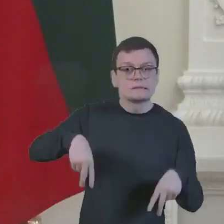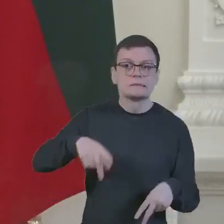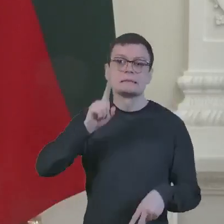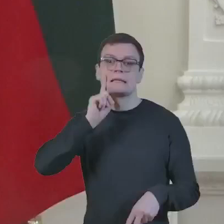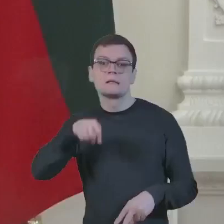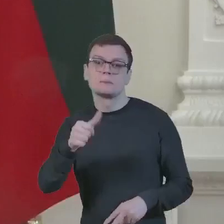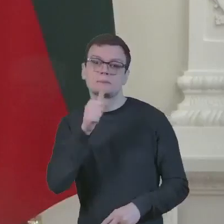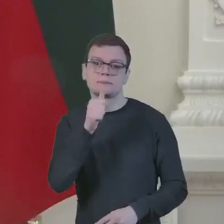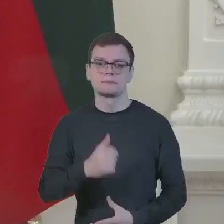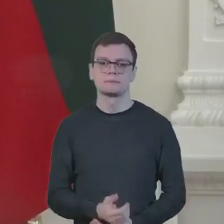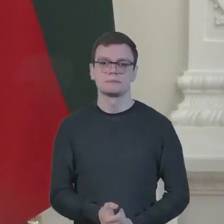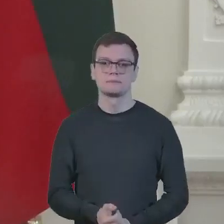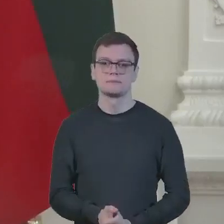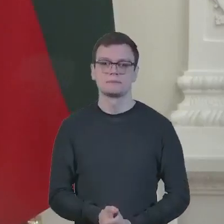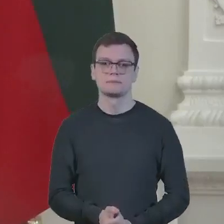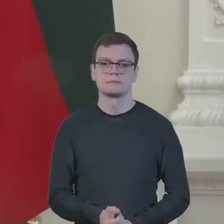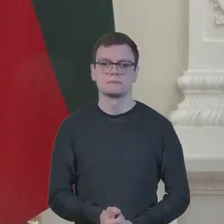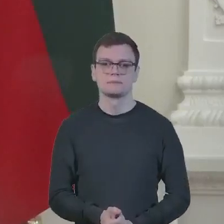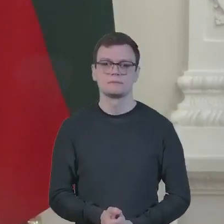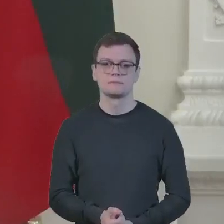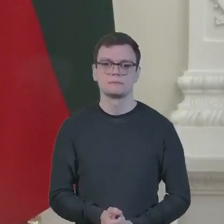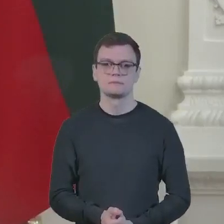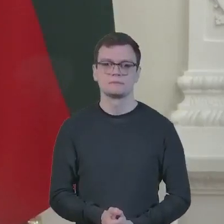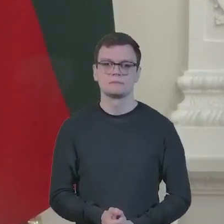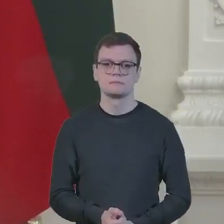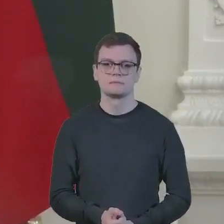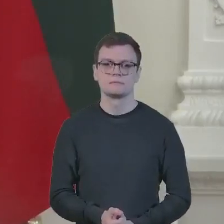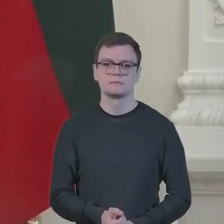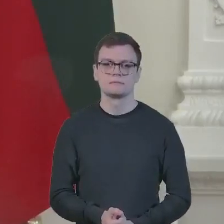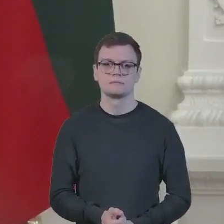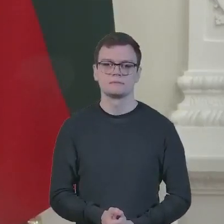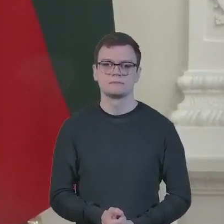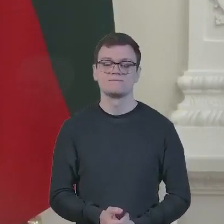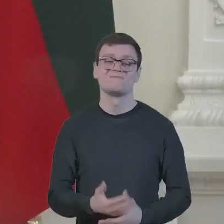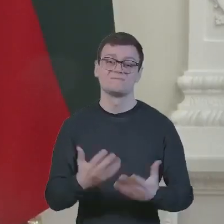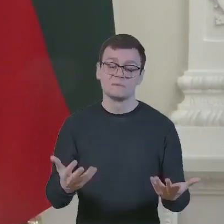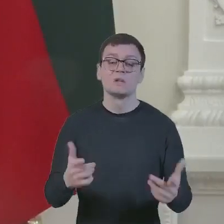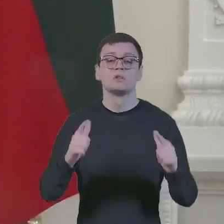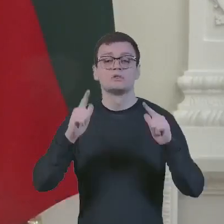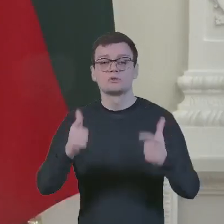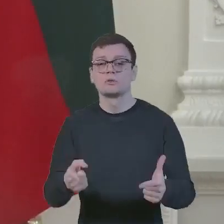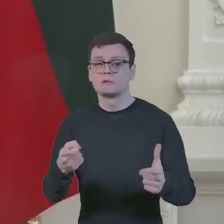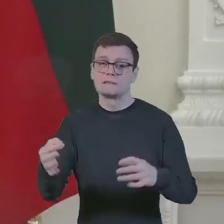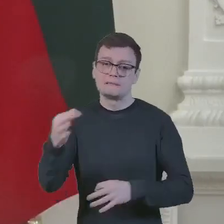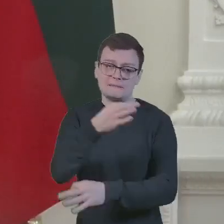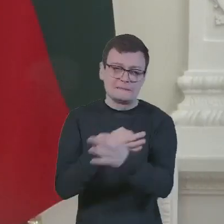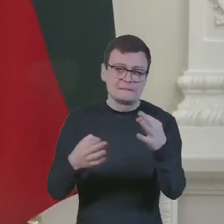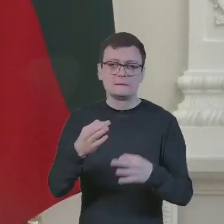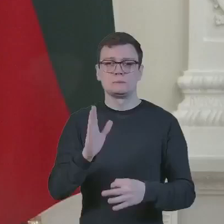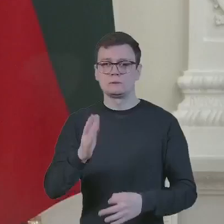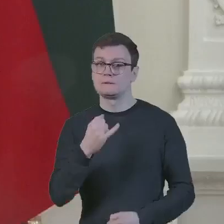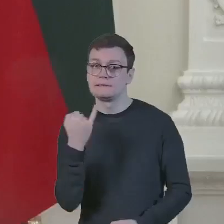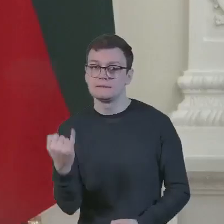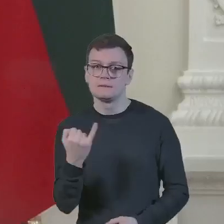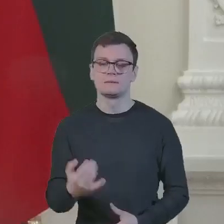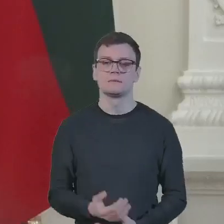are skeptical about granting the status to Ukraine. But please believe me, the discussion will